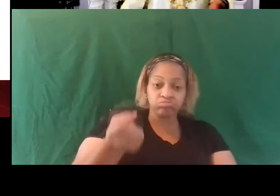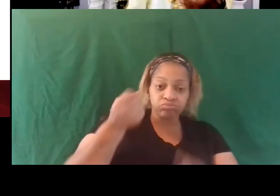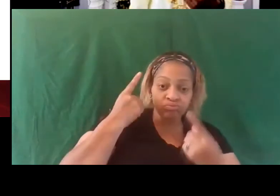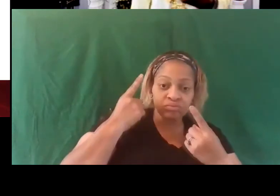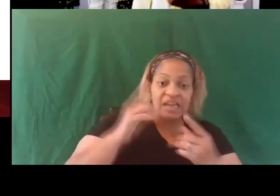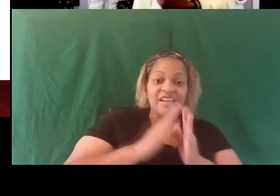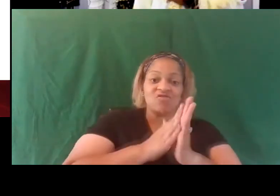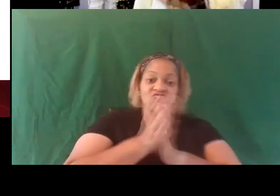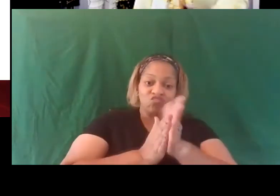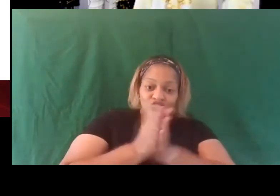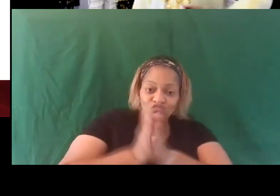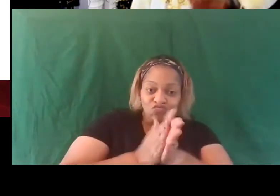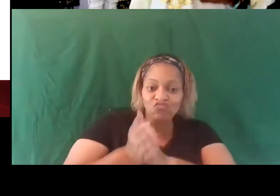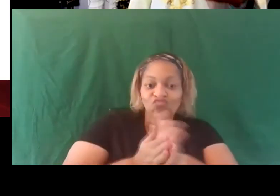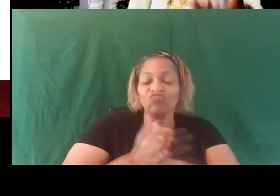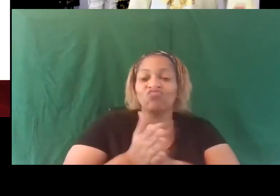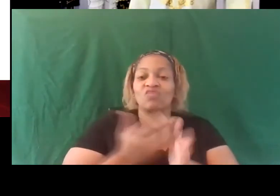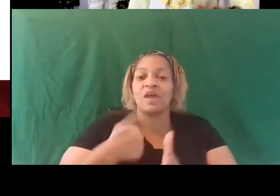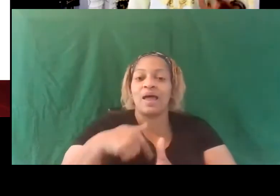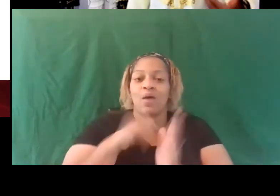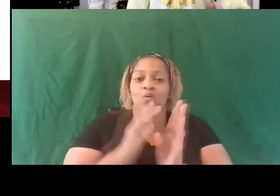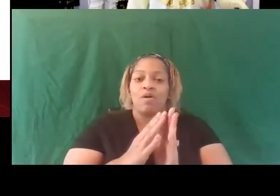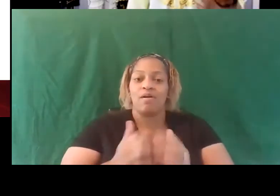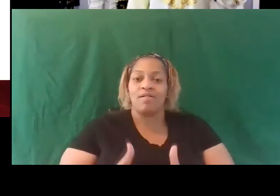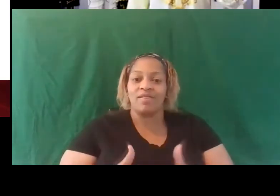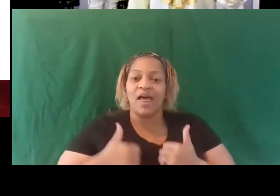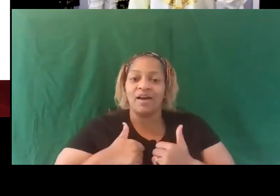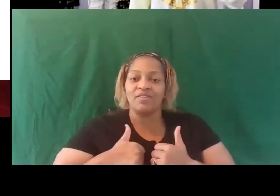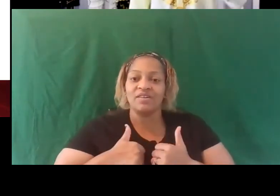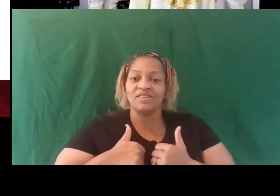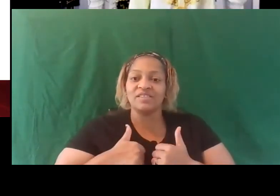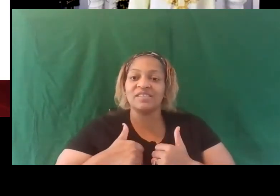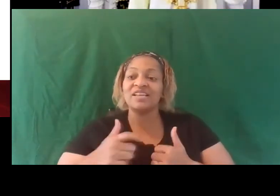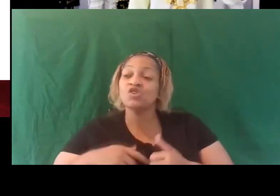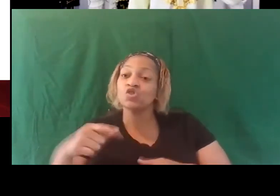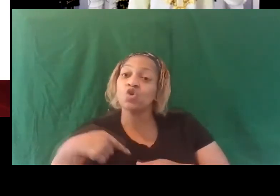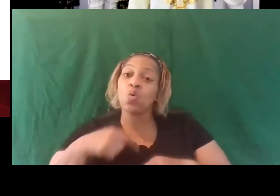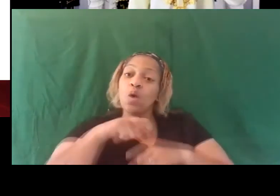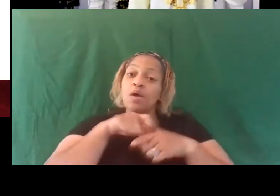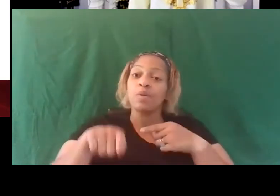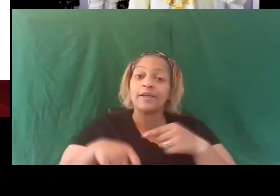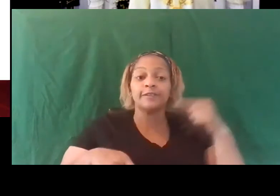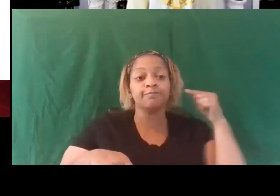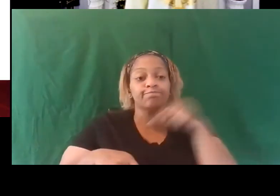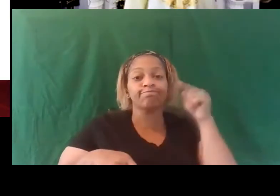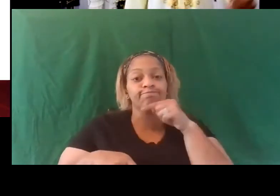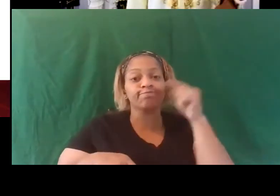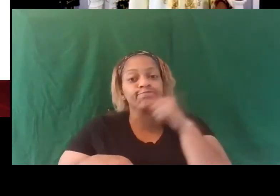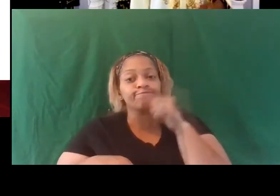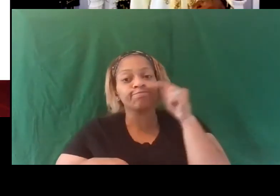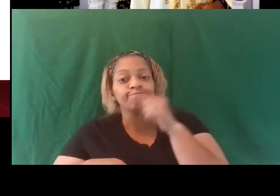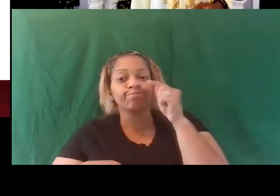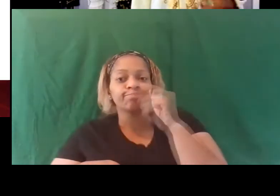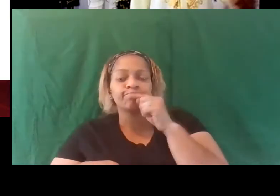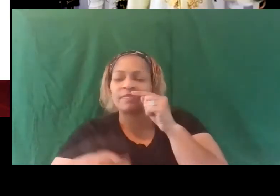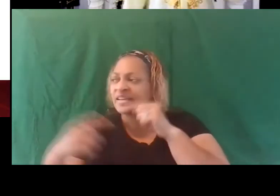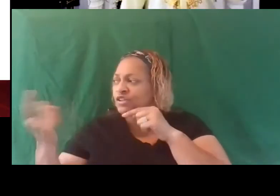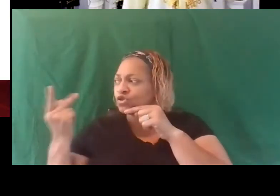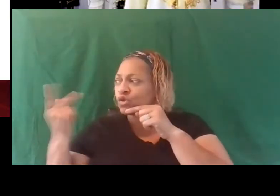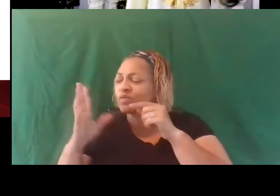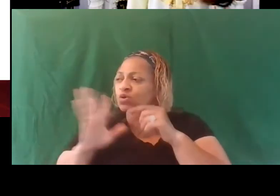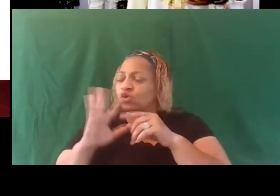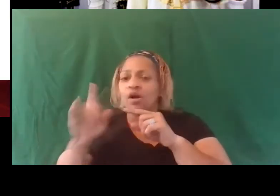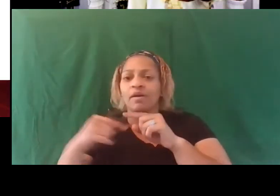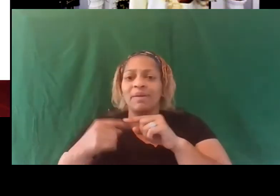the paradigm that is moving us to have the habits? If I brush my teeth a particular way, Tracy and I were talking about this the other day.